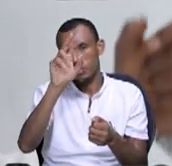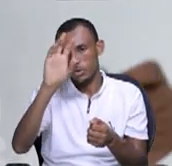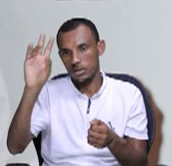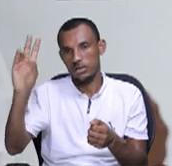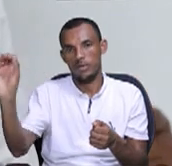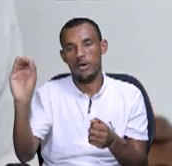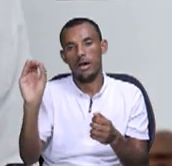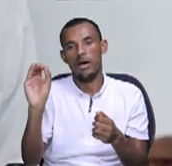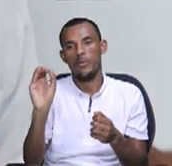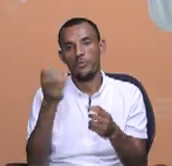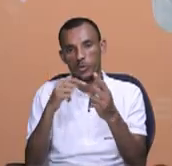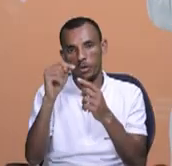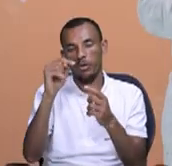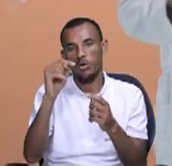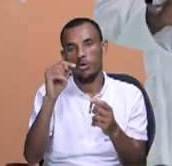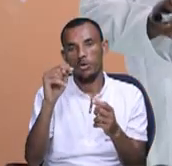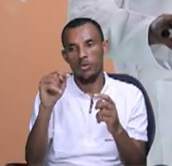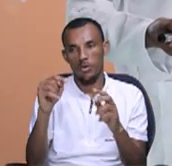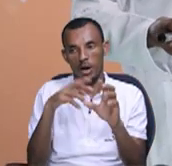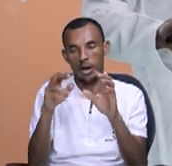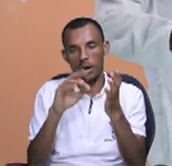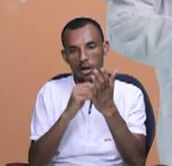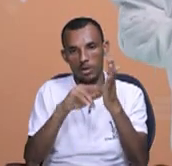what is the multiplying factor to convert